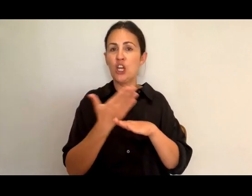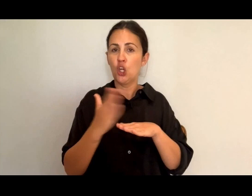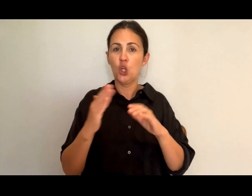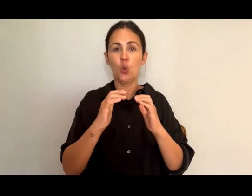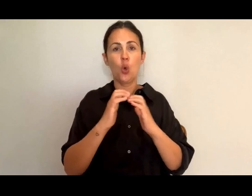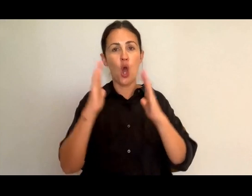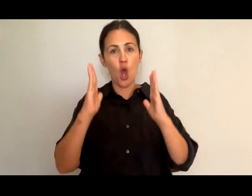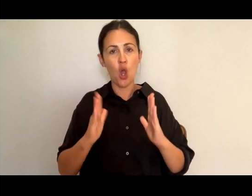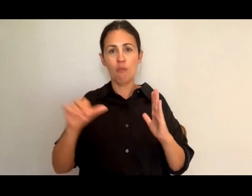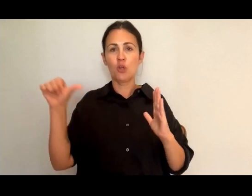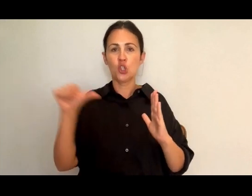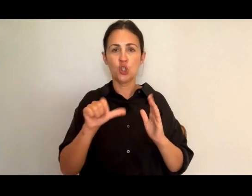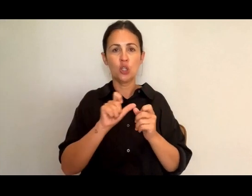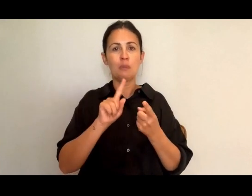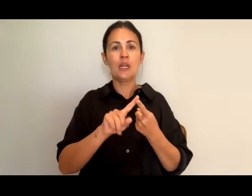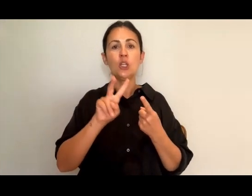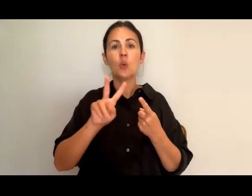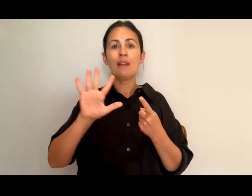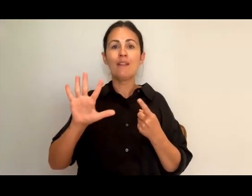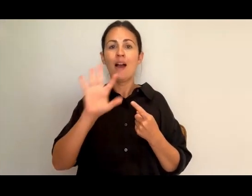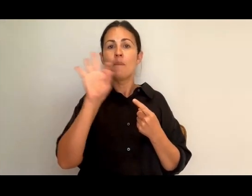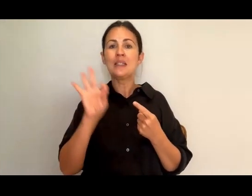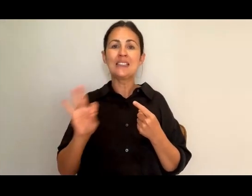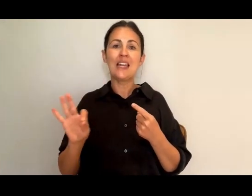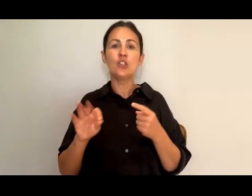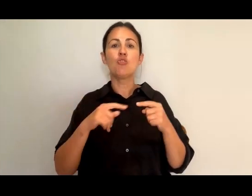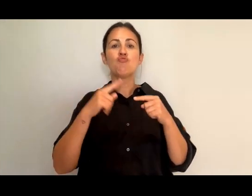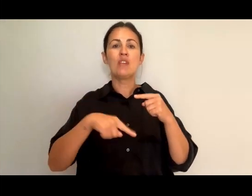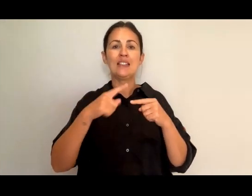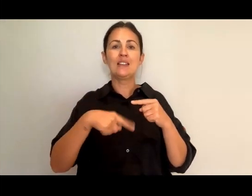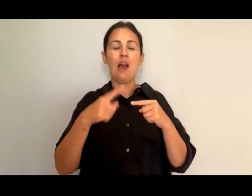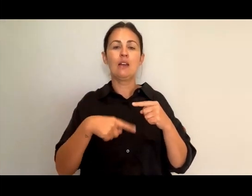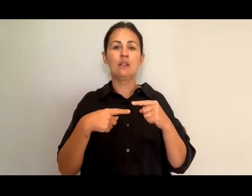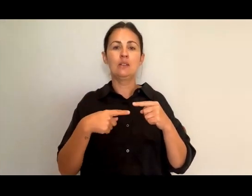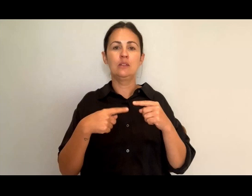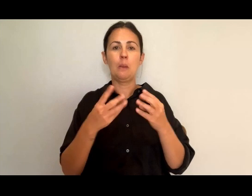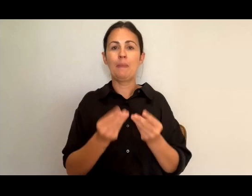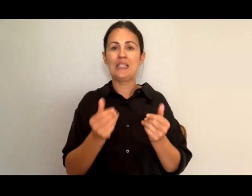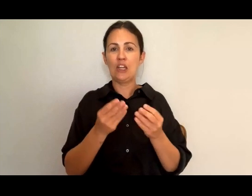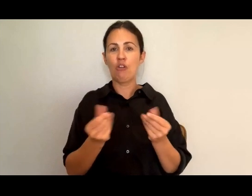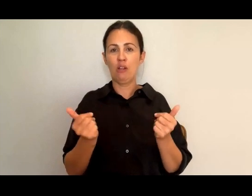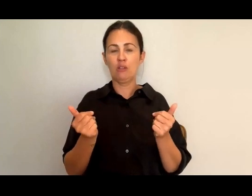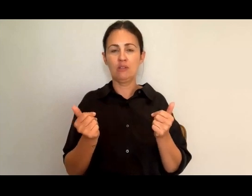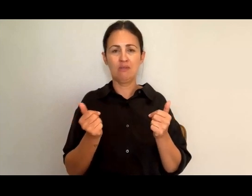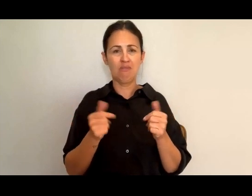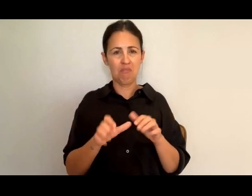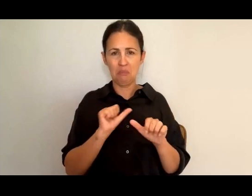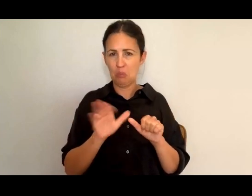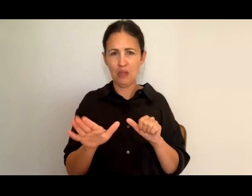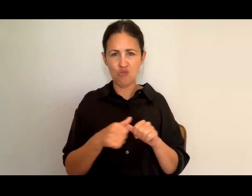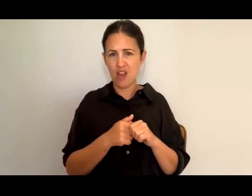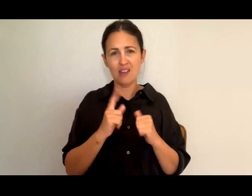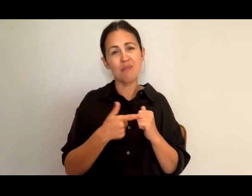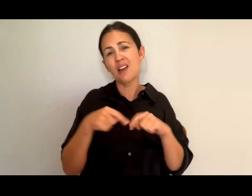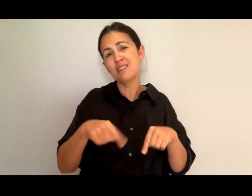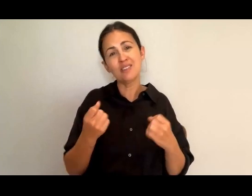recycled materials, we'd see a very good outcome almost immediately on our waste streams. It would make them very valuable. Teachers have been using Waste to